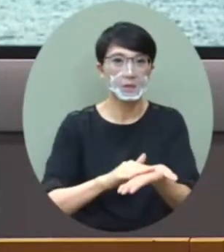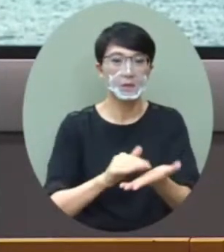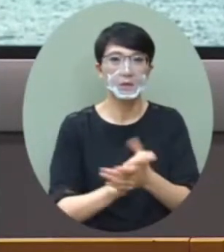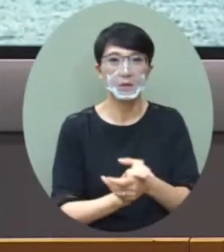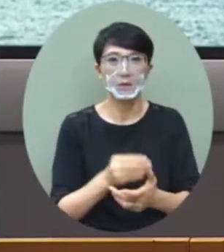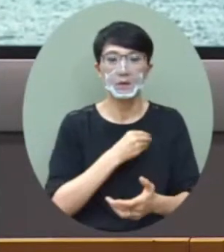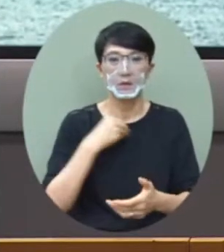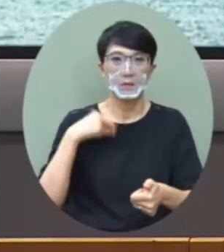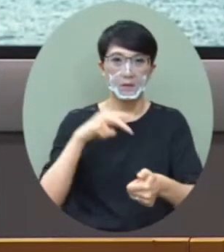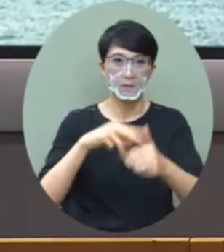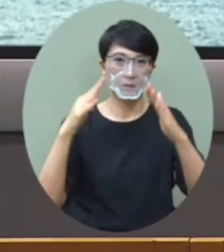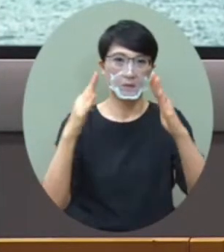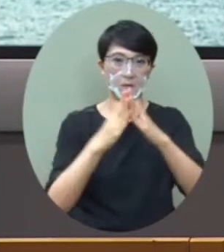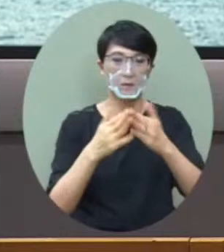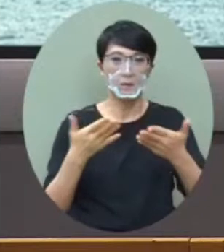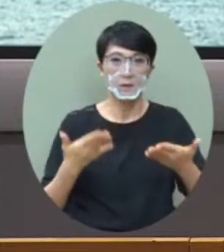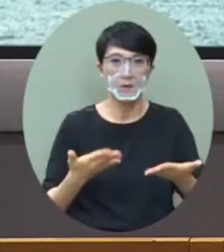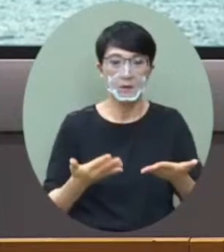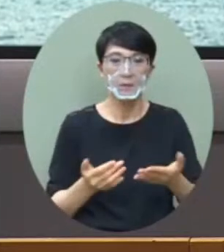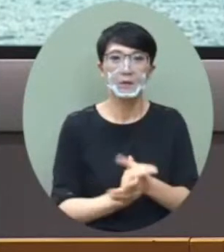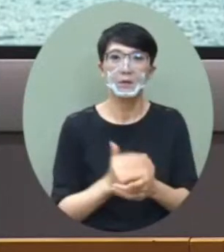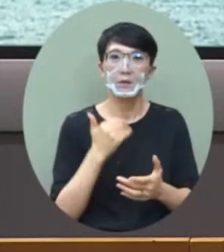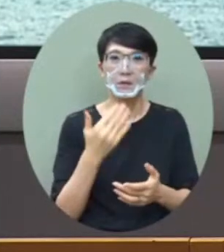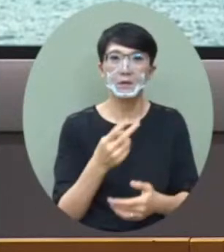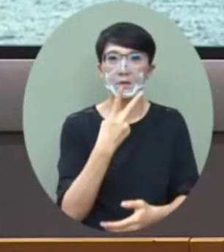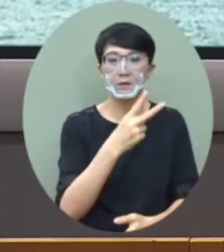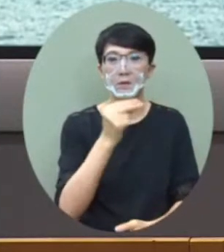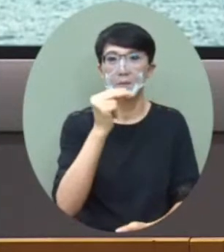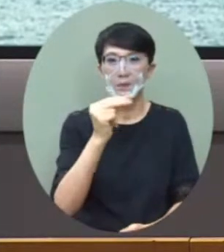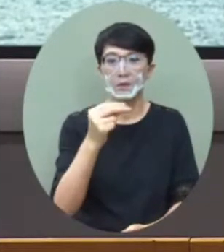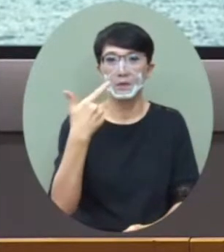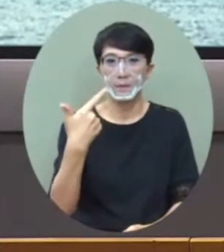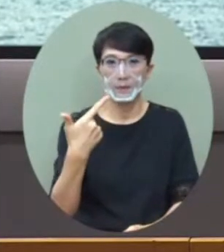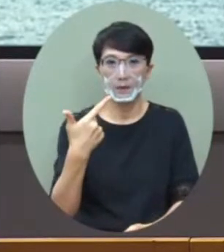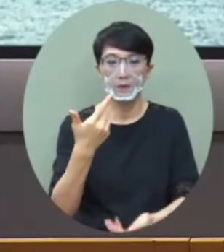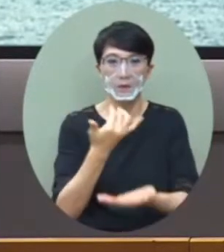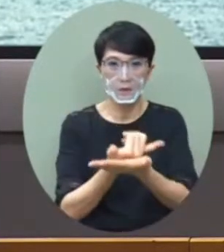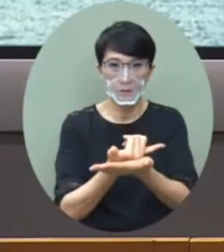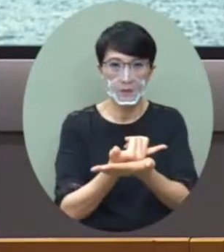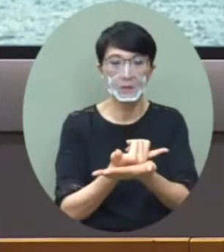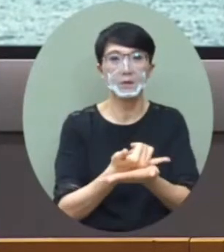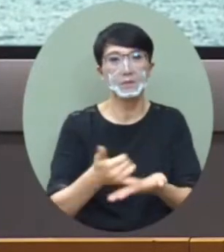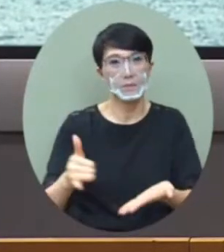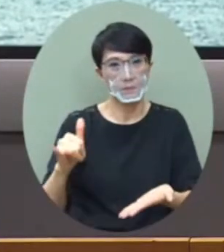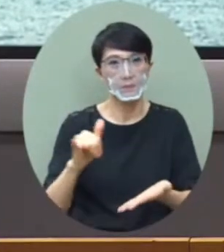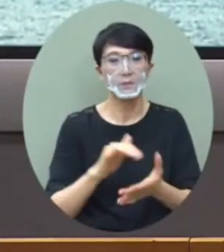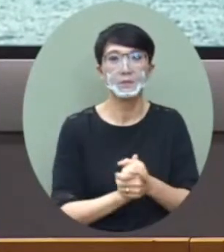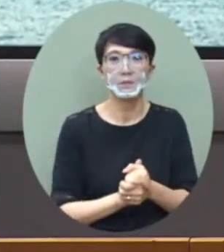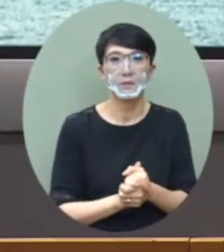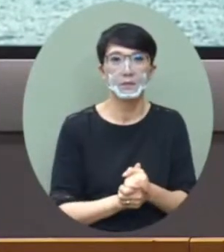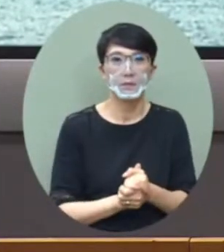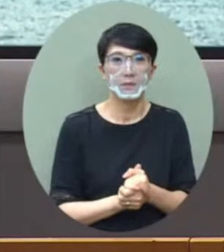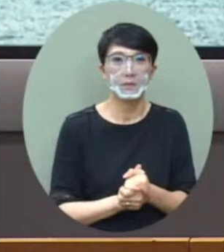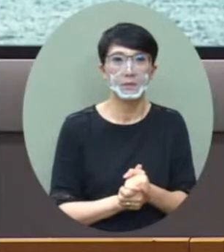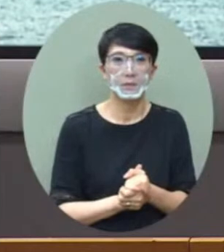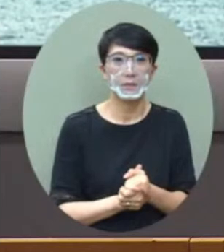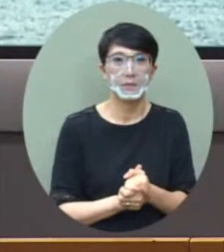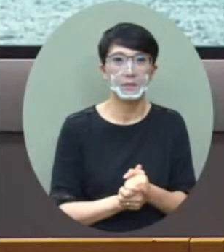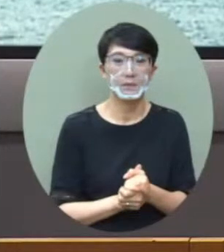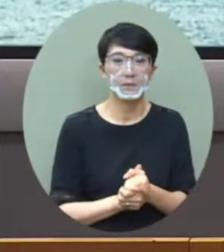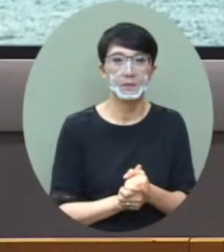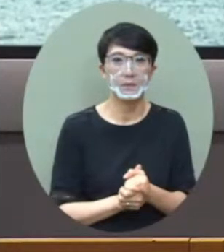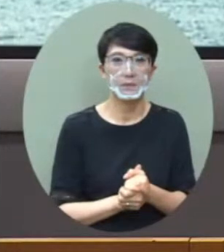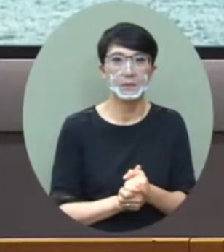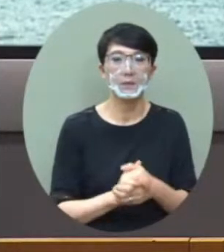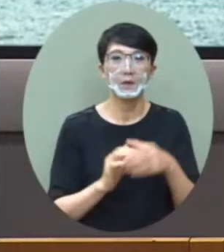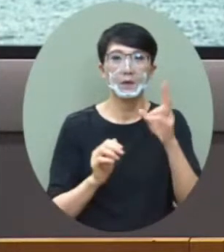SQ894. For the death toll, another 278 deaths were